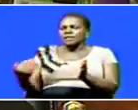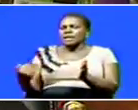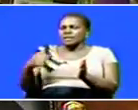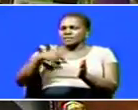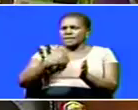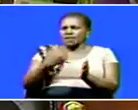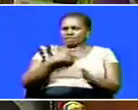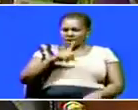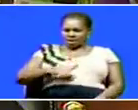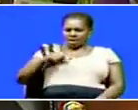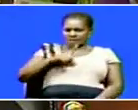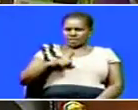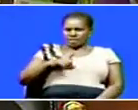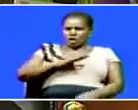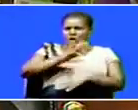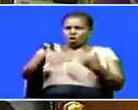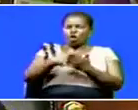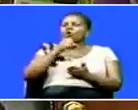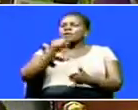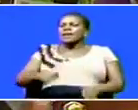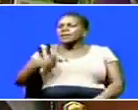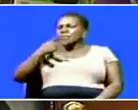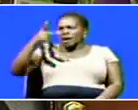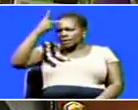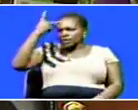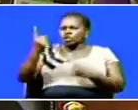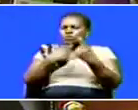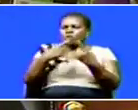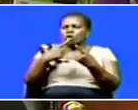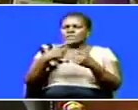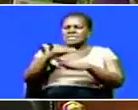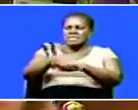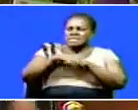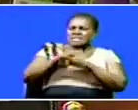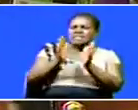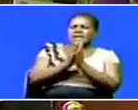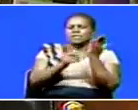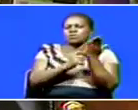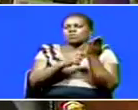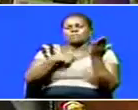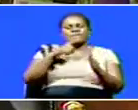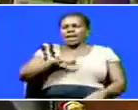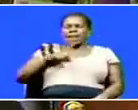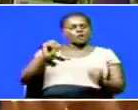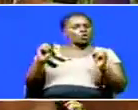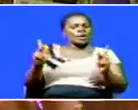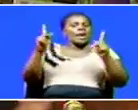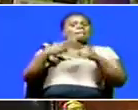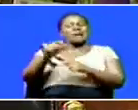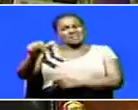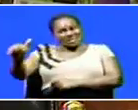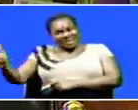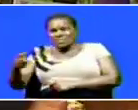mimi niko na bahati kwa sababu all the grandparents speak English and speak Swahili. That is okay. But